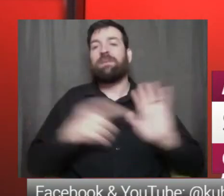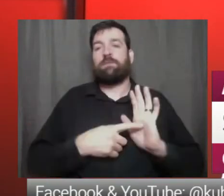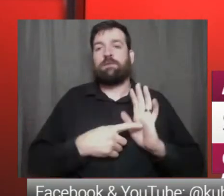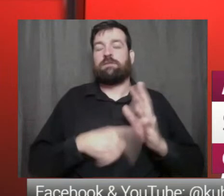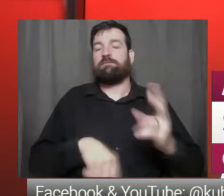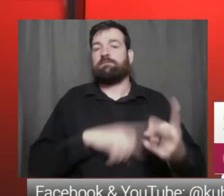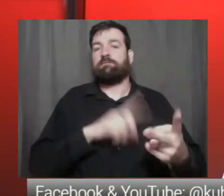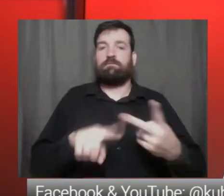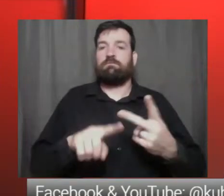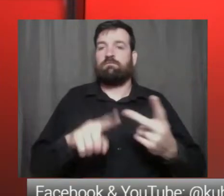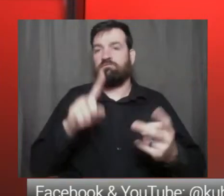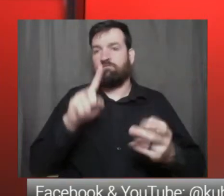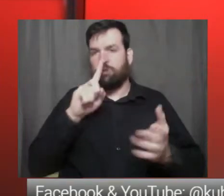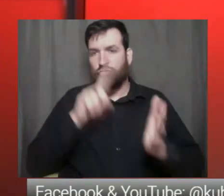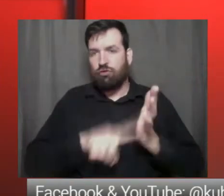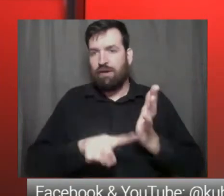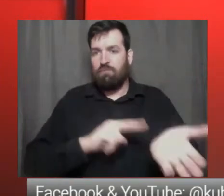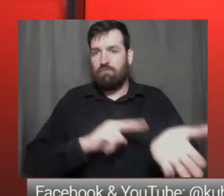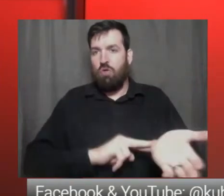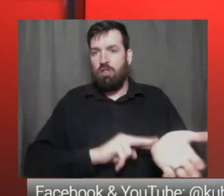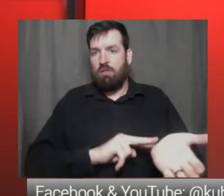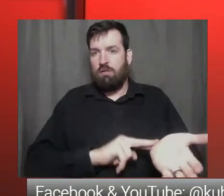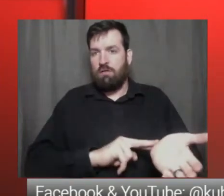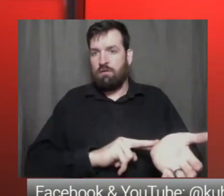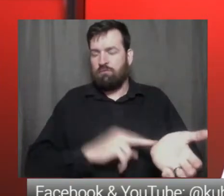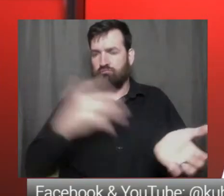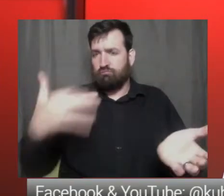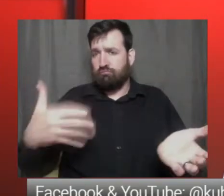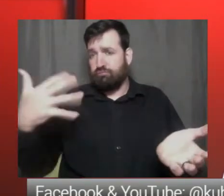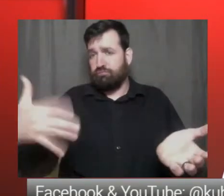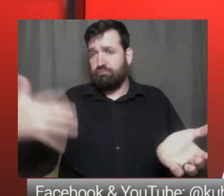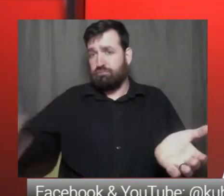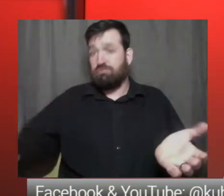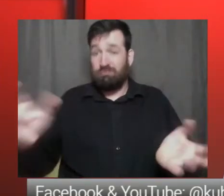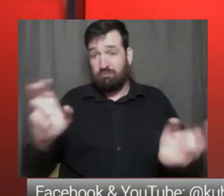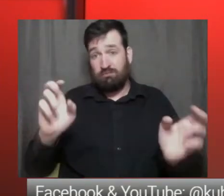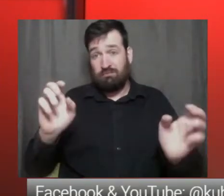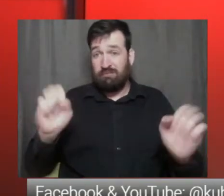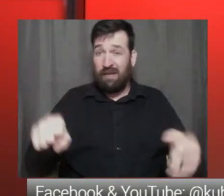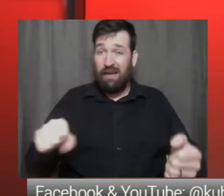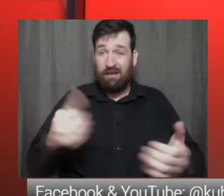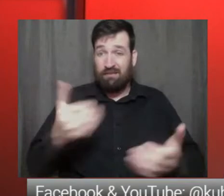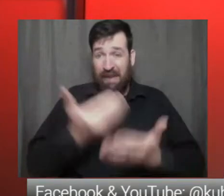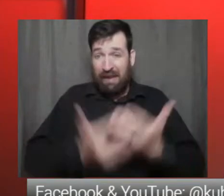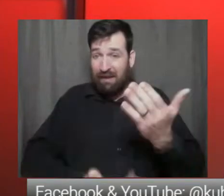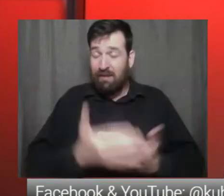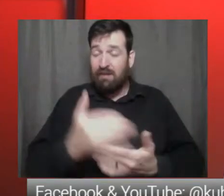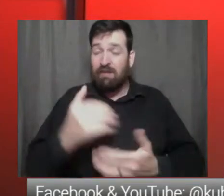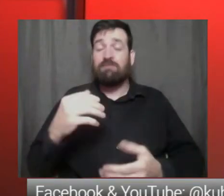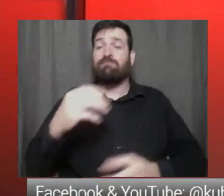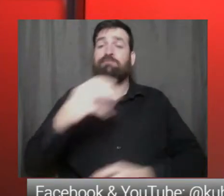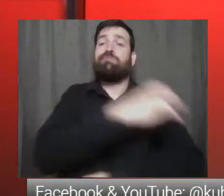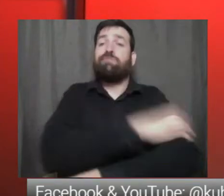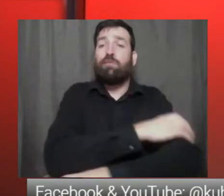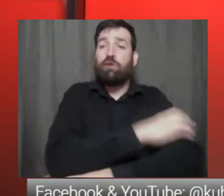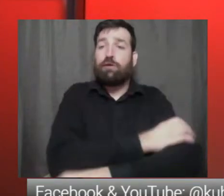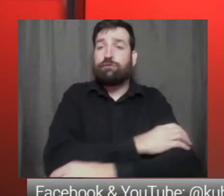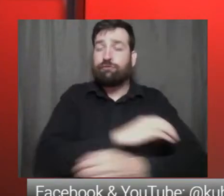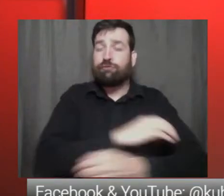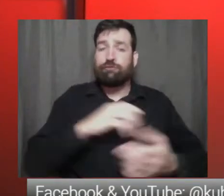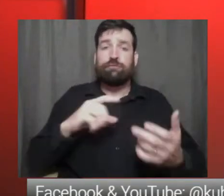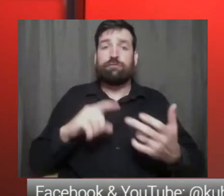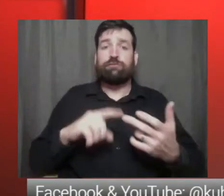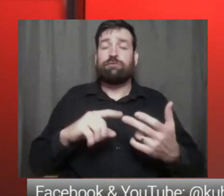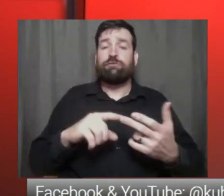and feeling the rate and regularity of the pulse, and that can be done manually or with a blood pressure cuff or a pulse oximeter on